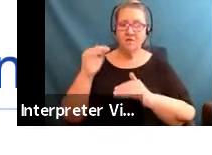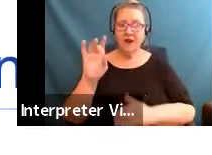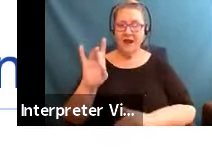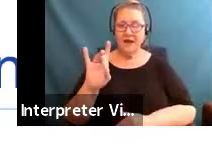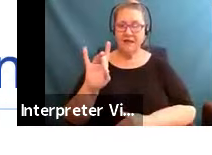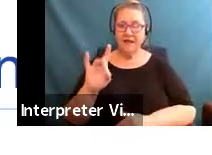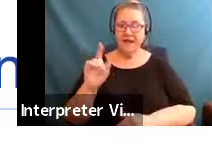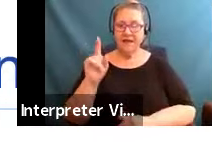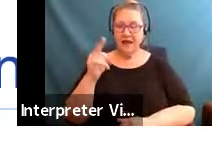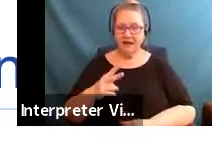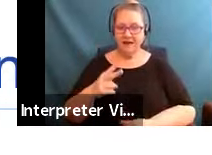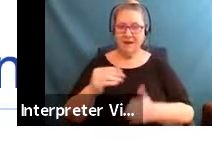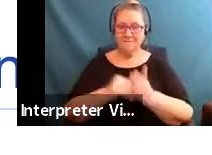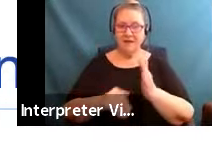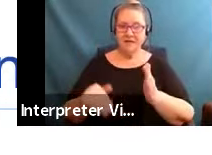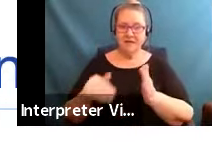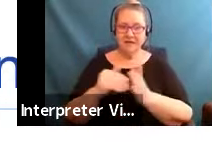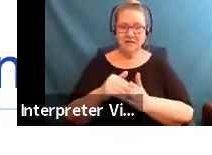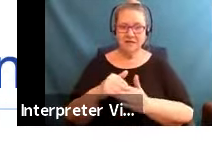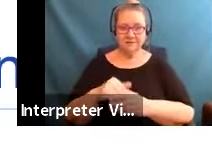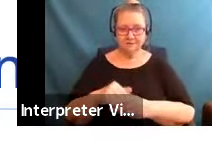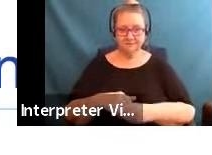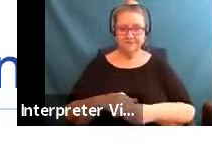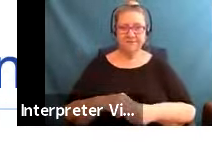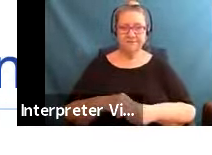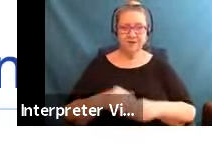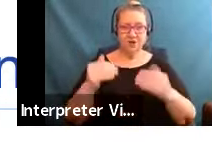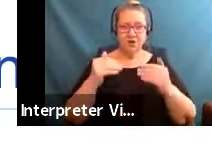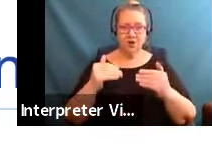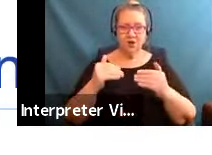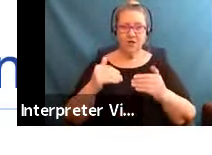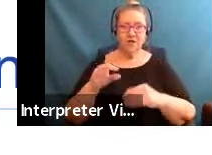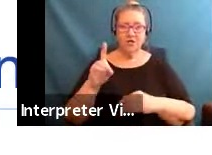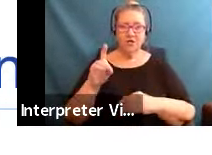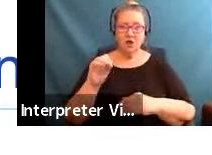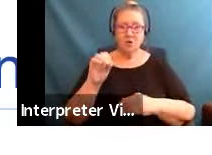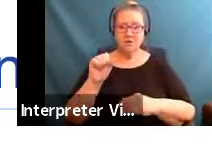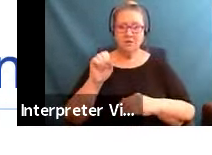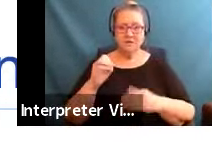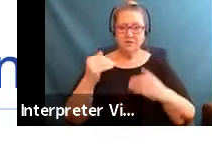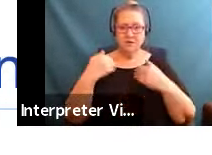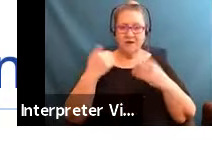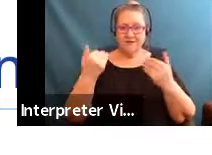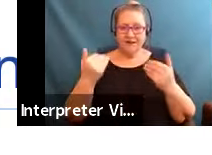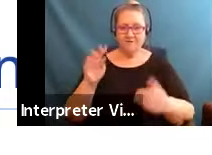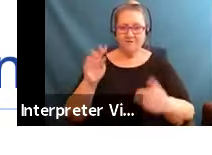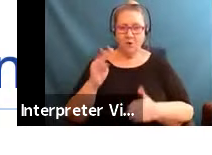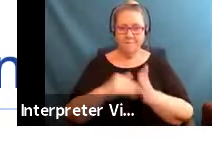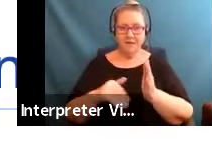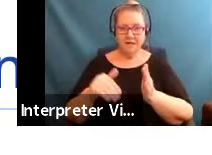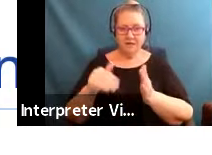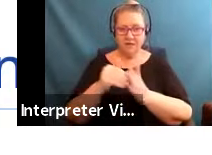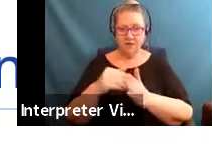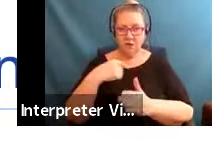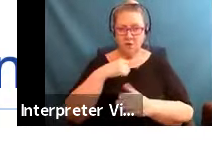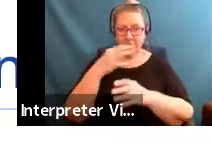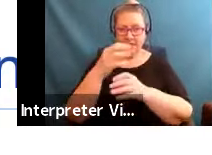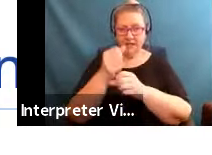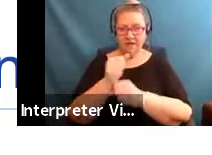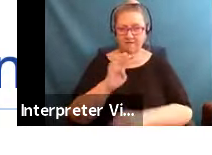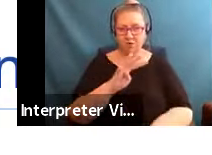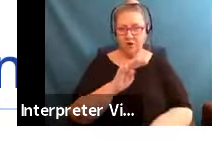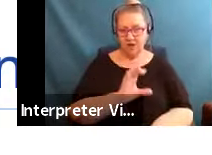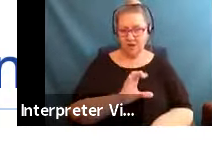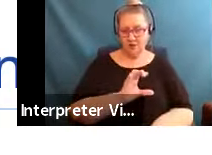The current allocation in California right now is about 4 million. And we're getting anywhere from 400